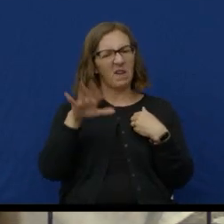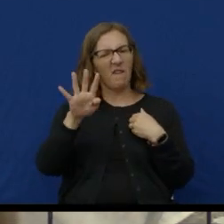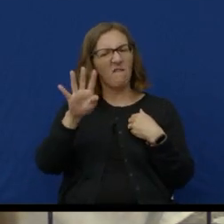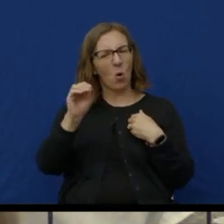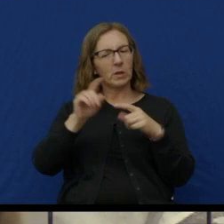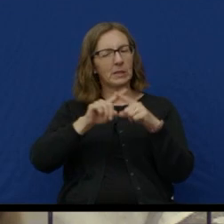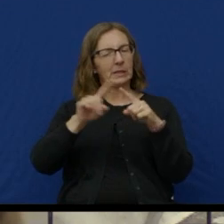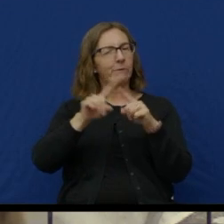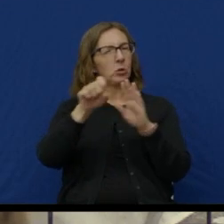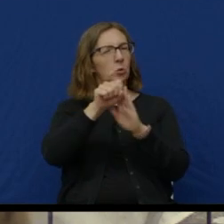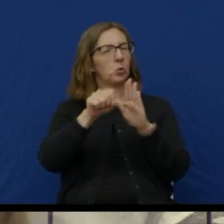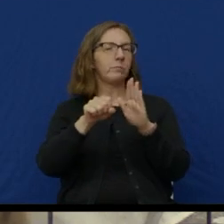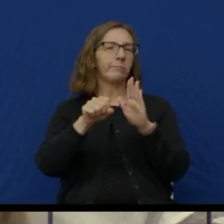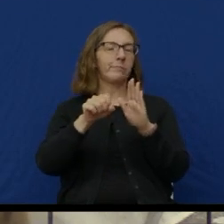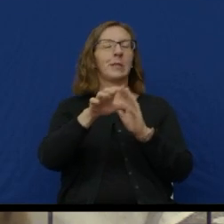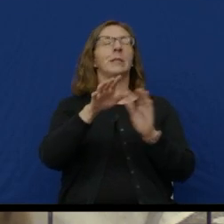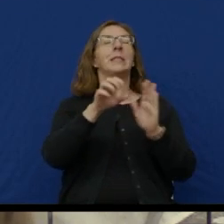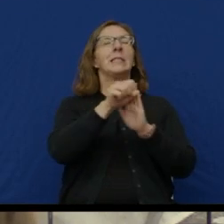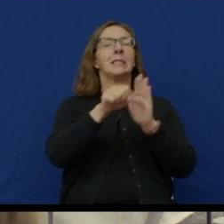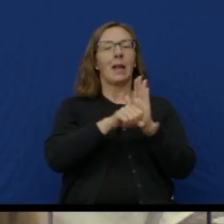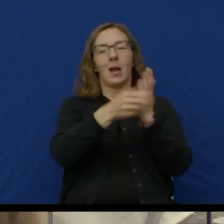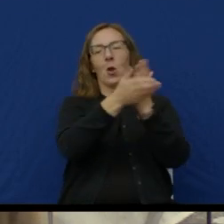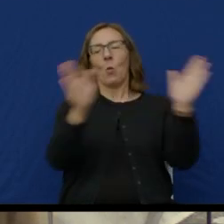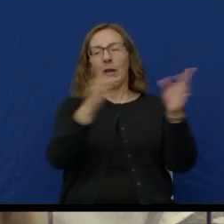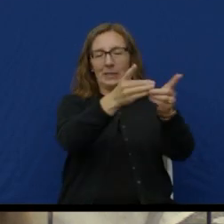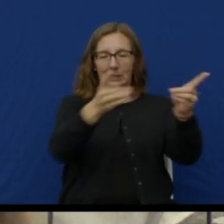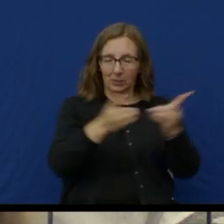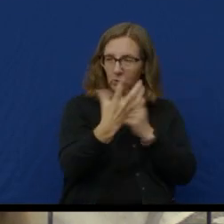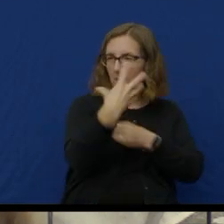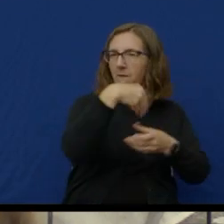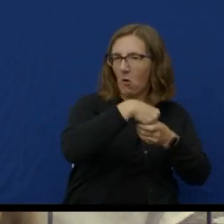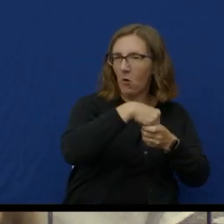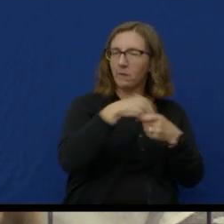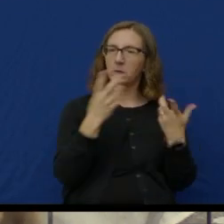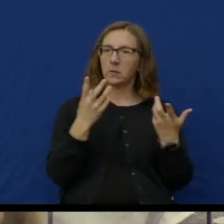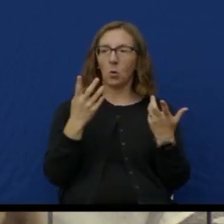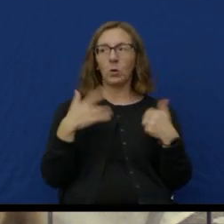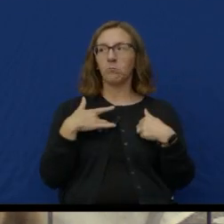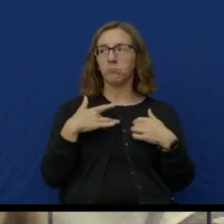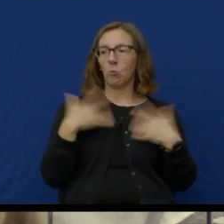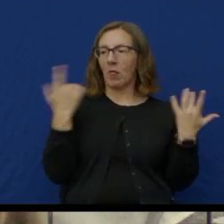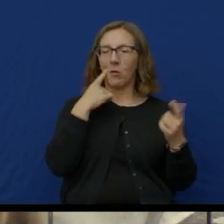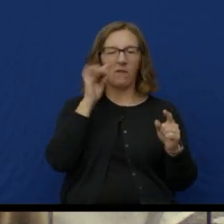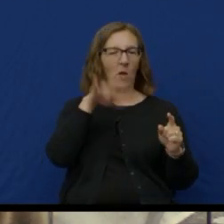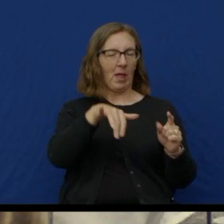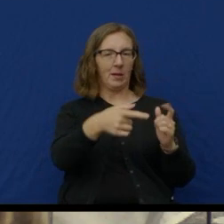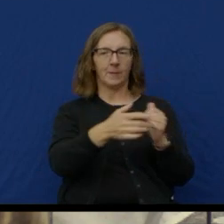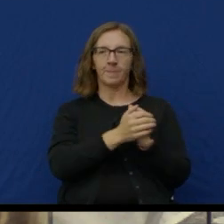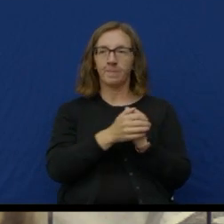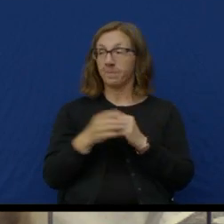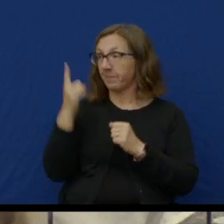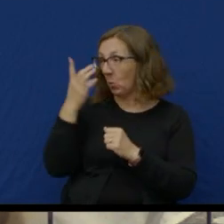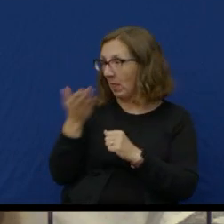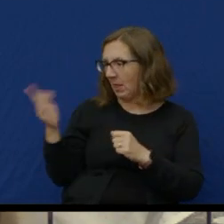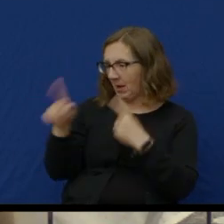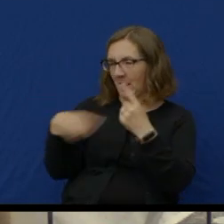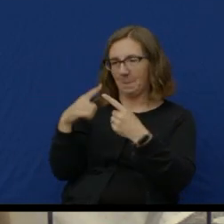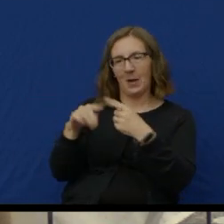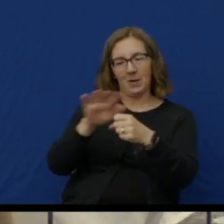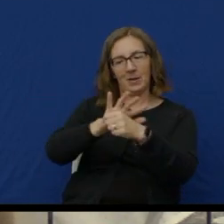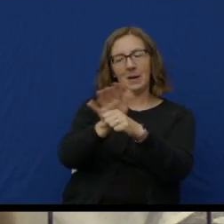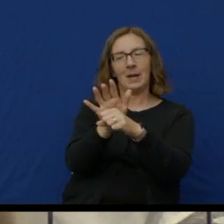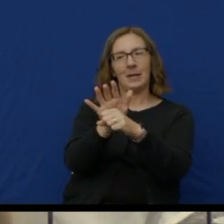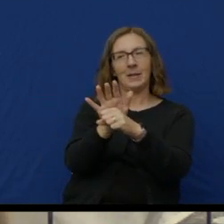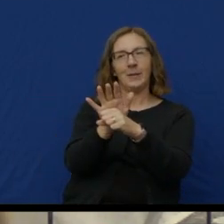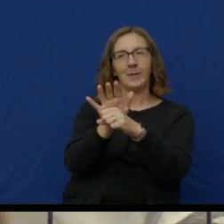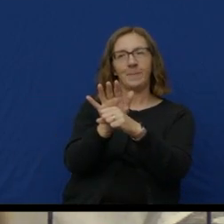in that network. It's very exciting to see that shift into that space. The one thing about the pandemic, and there's plus and minus of it,